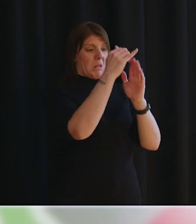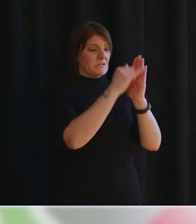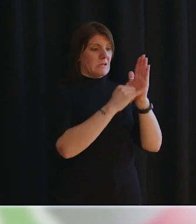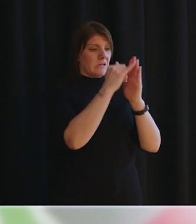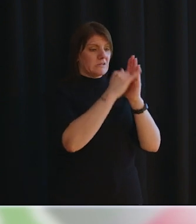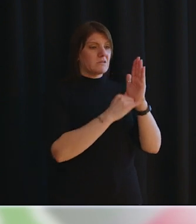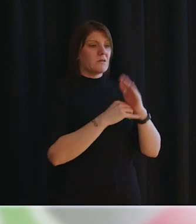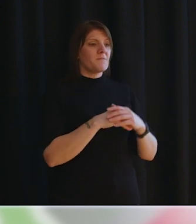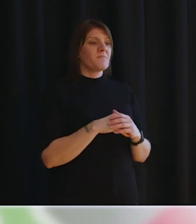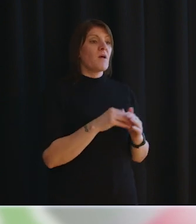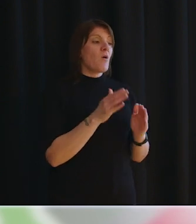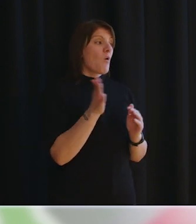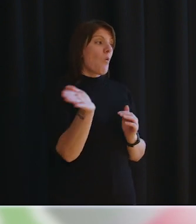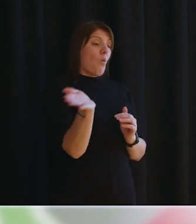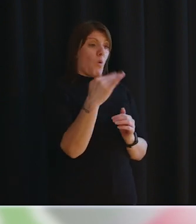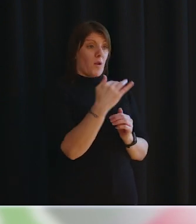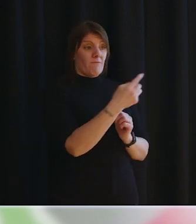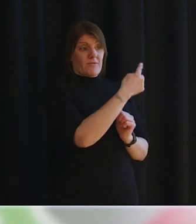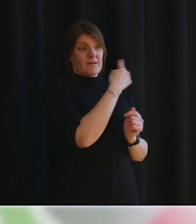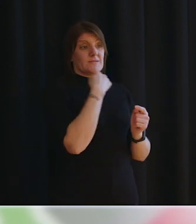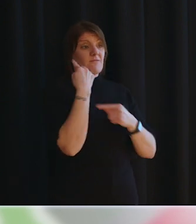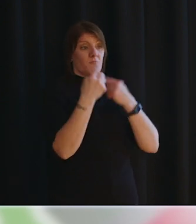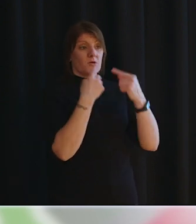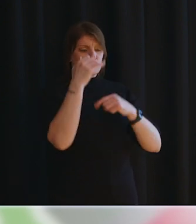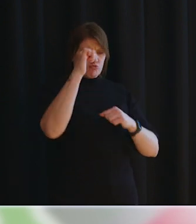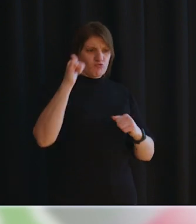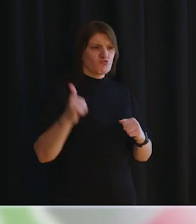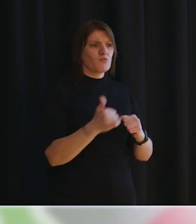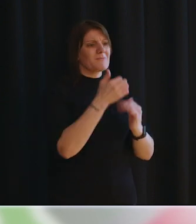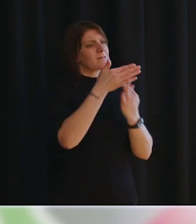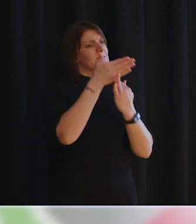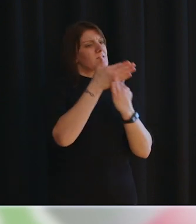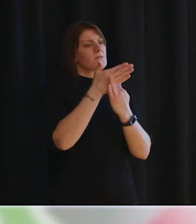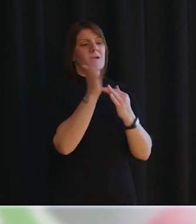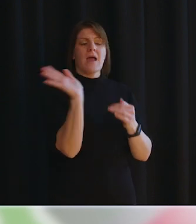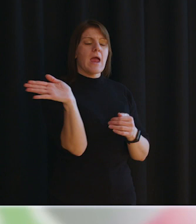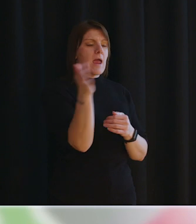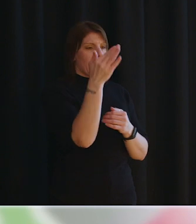is supposed to be very accessible, so anyone can use it and access it.